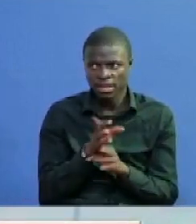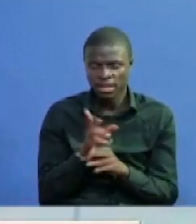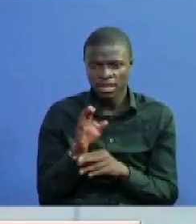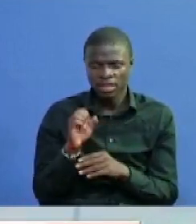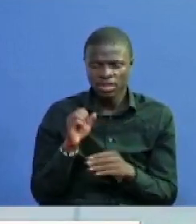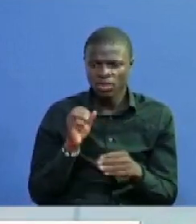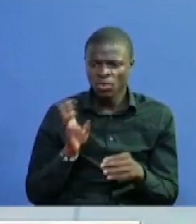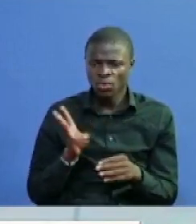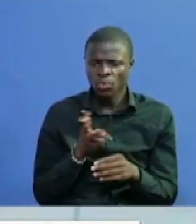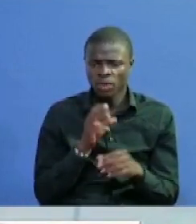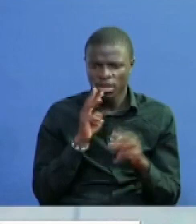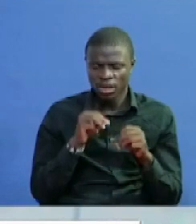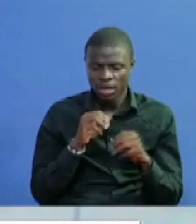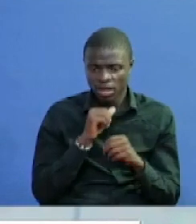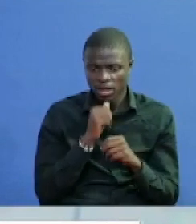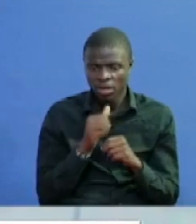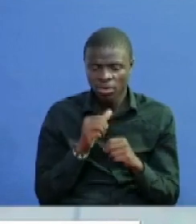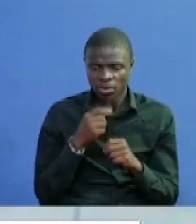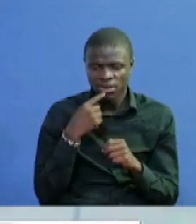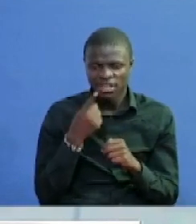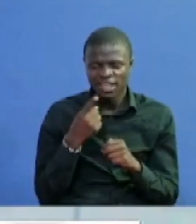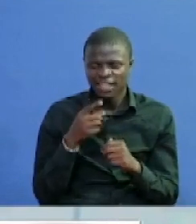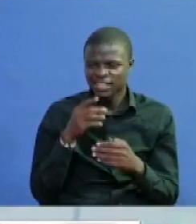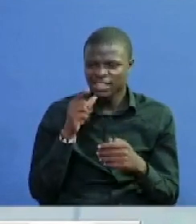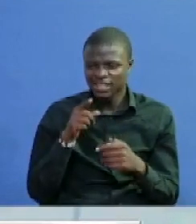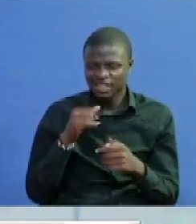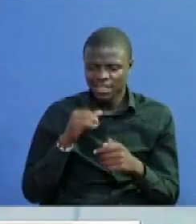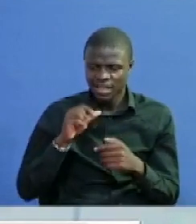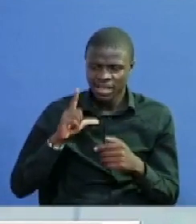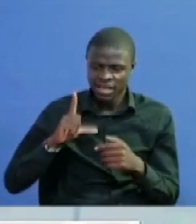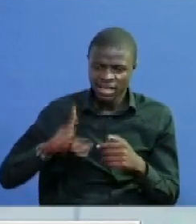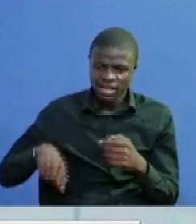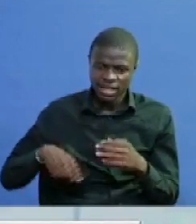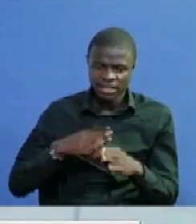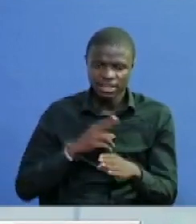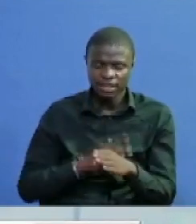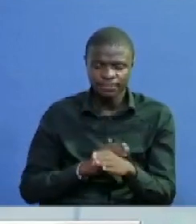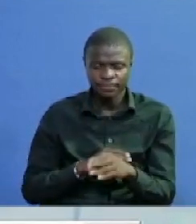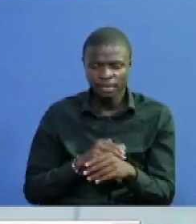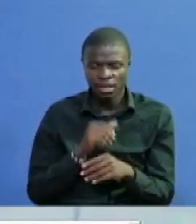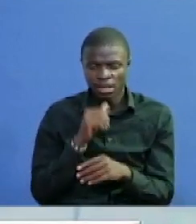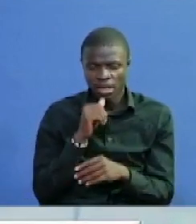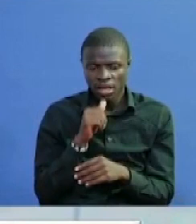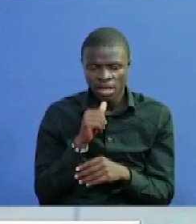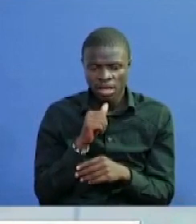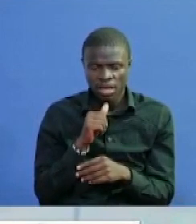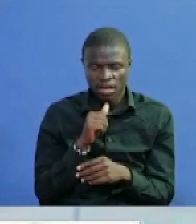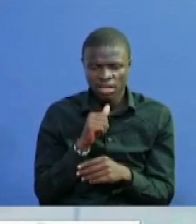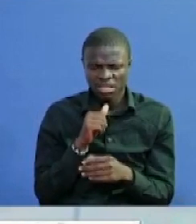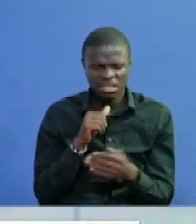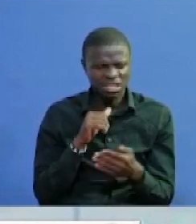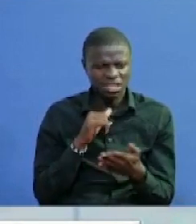time we are having these bipartisan talks. And it is not that countries that are more advanced in